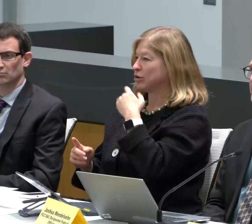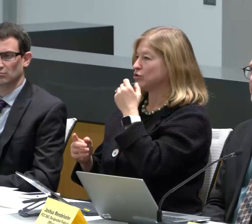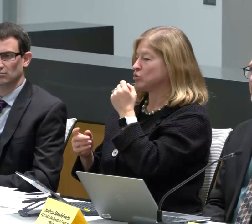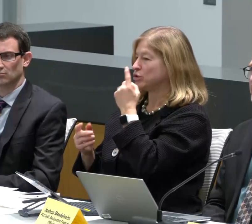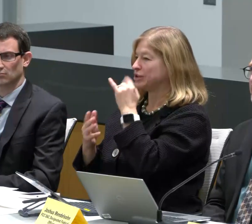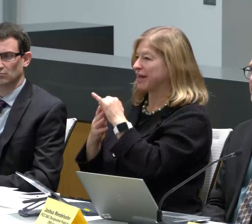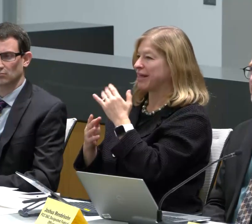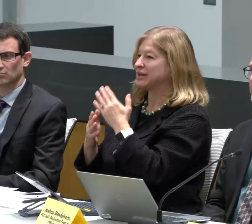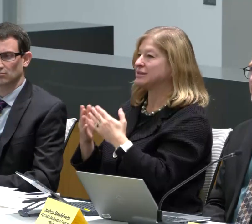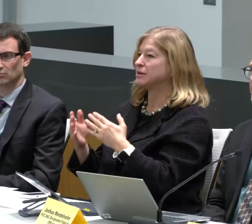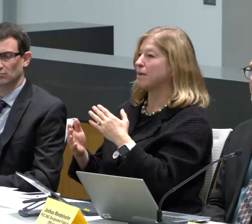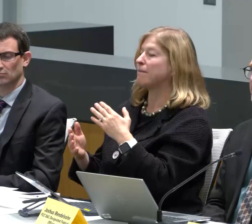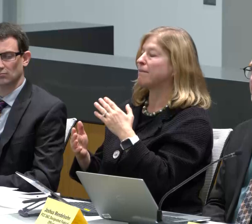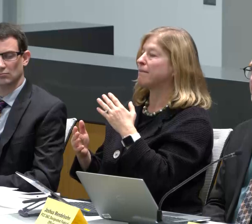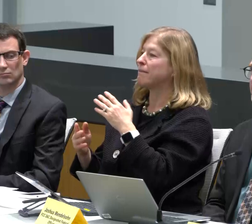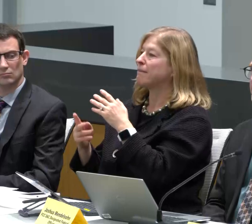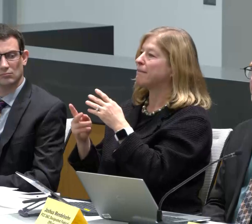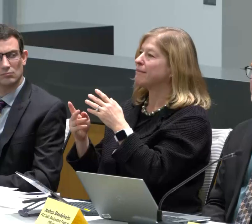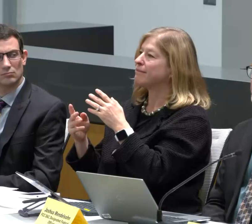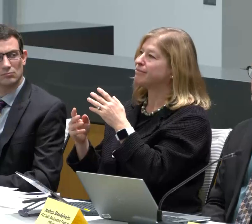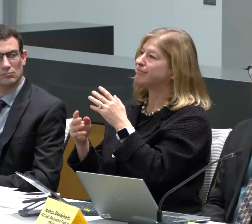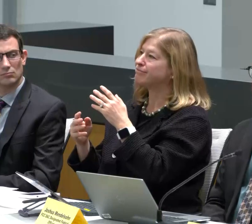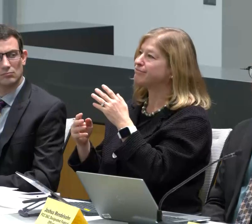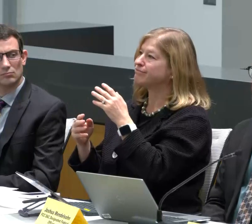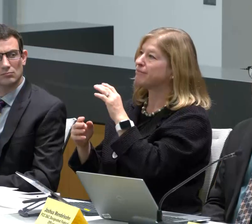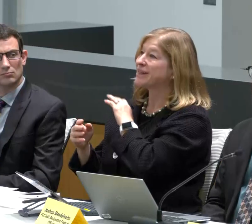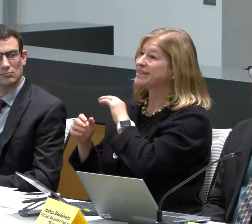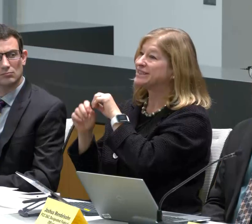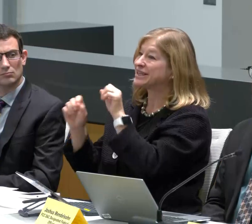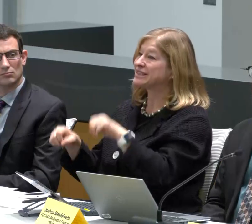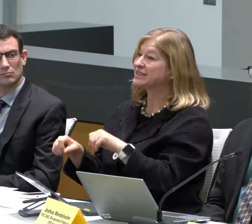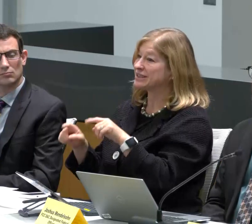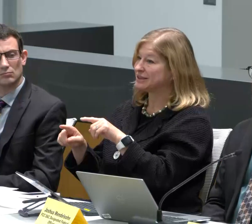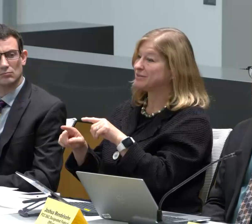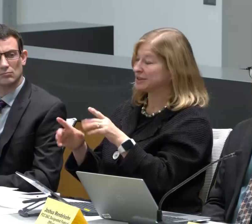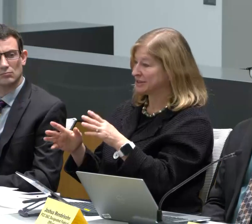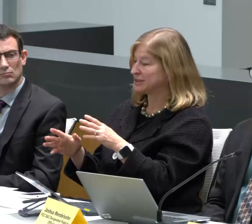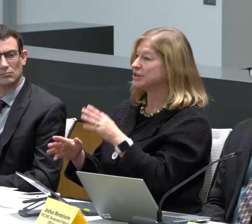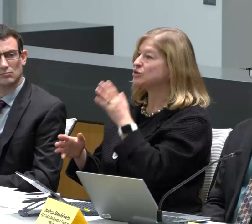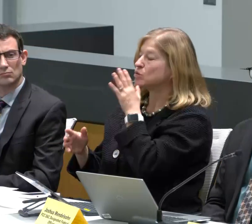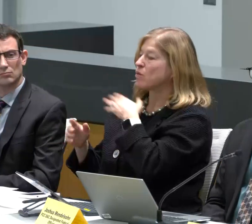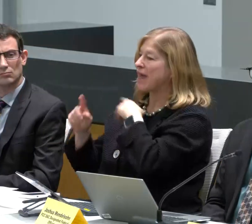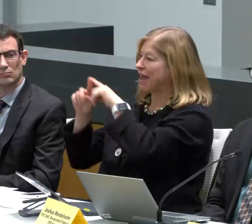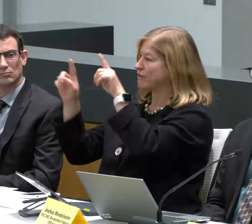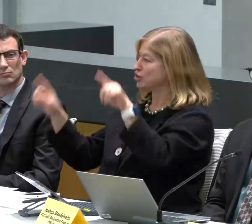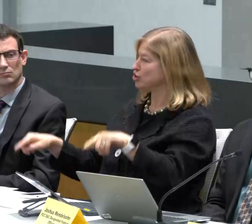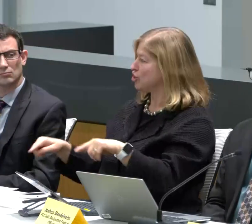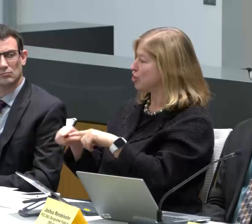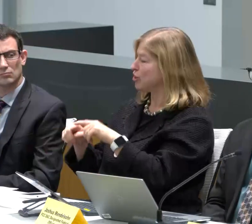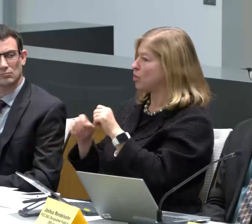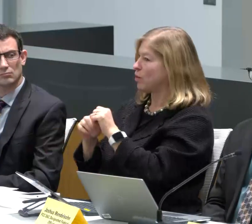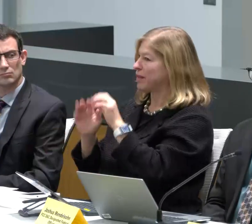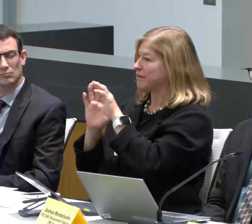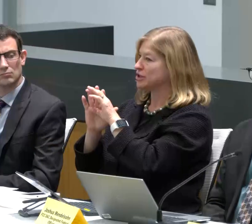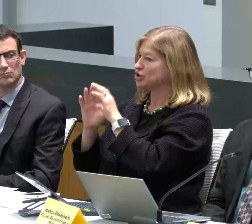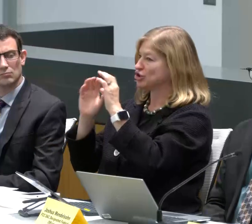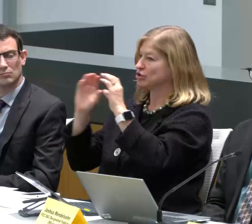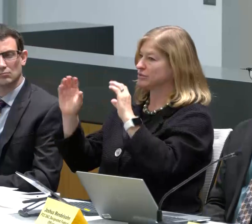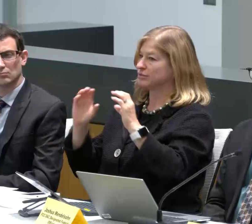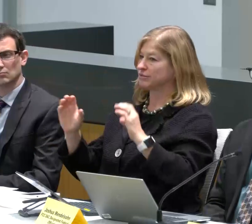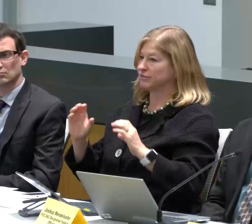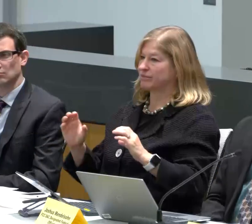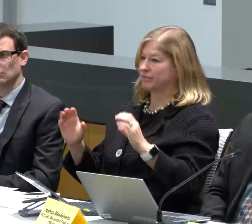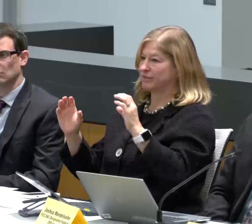Washington, D.C., my understanding is that there are some police stations in the district that